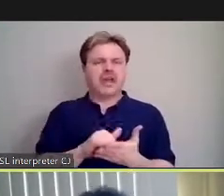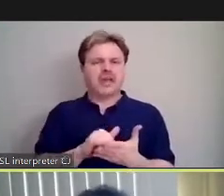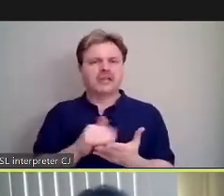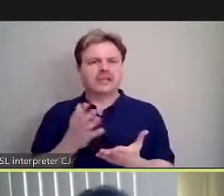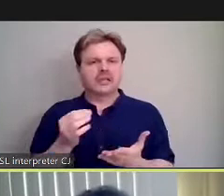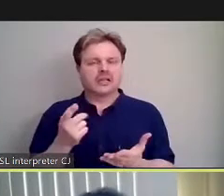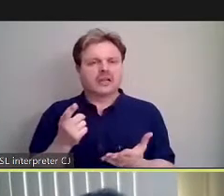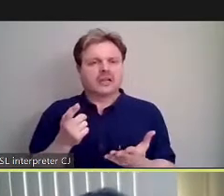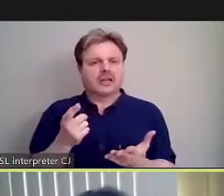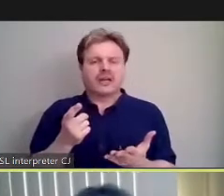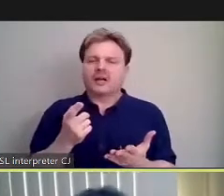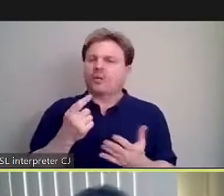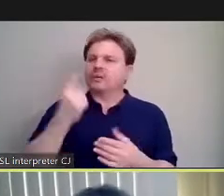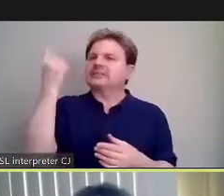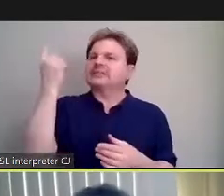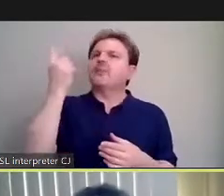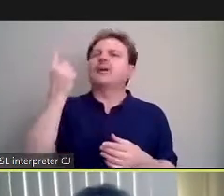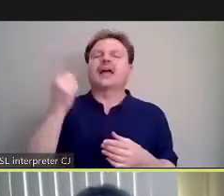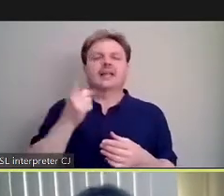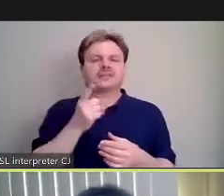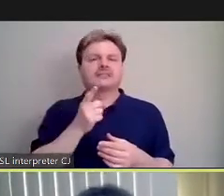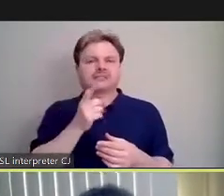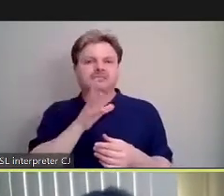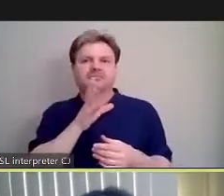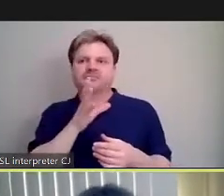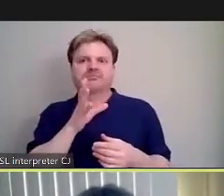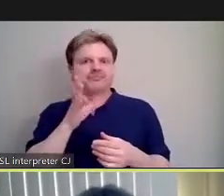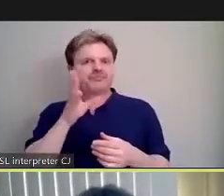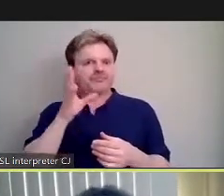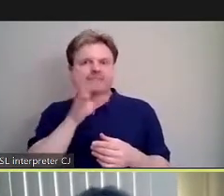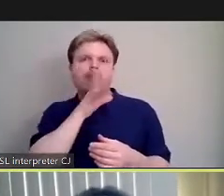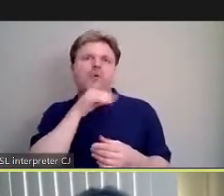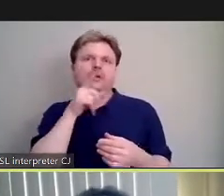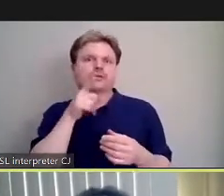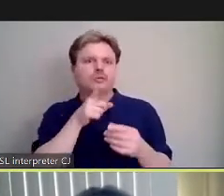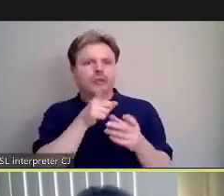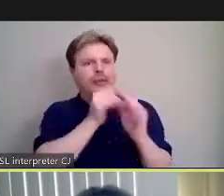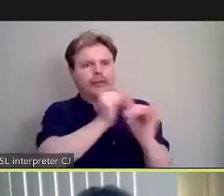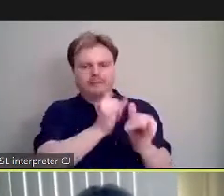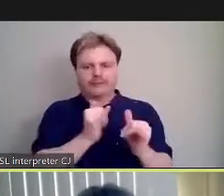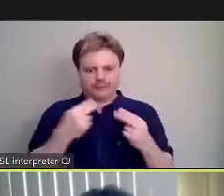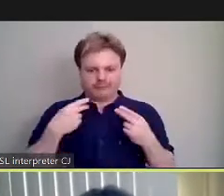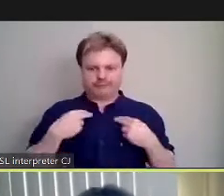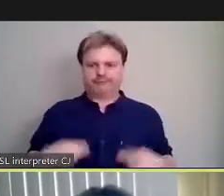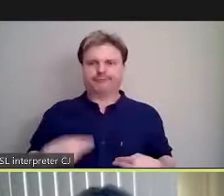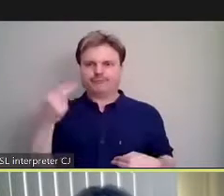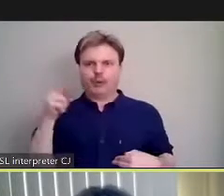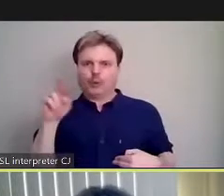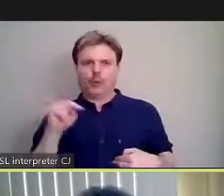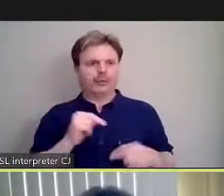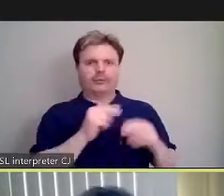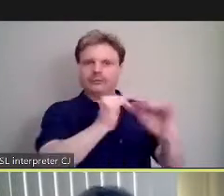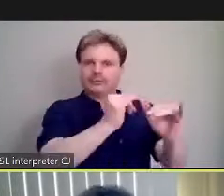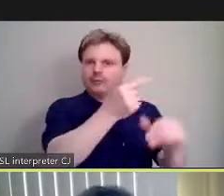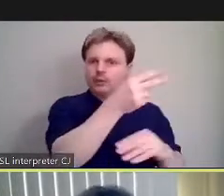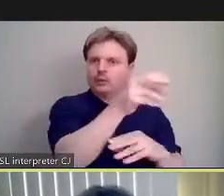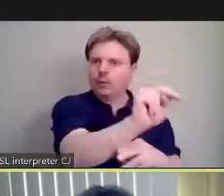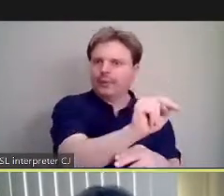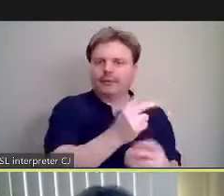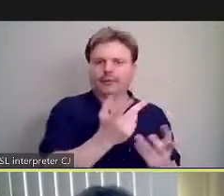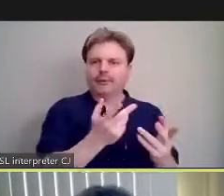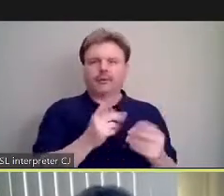quite frankly, someone has spoken to them as a human being, right? With real needs and experiences. And